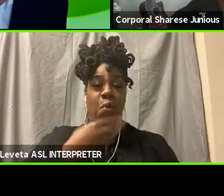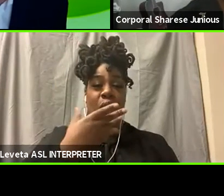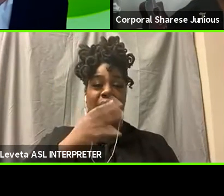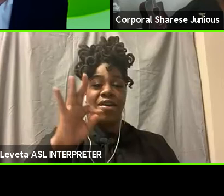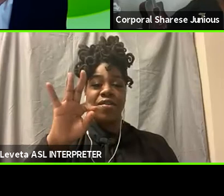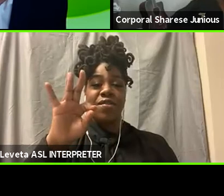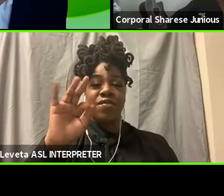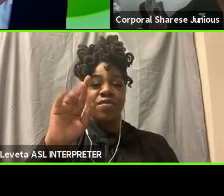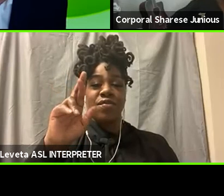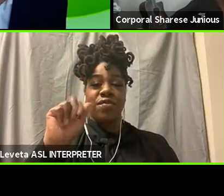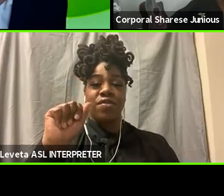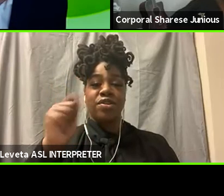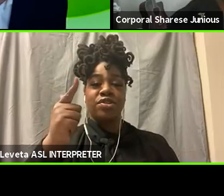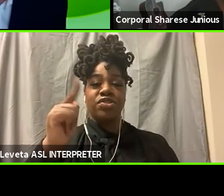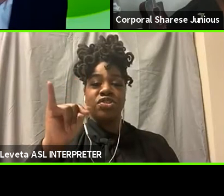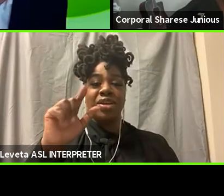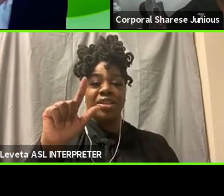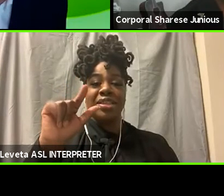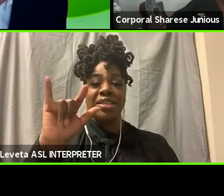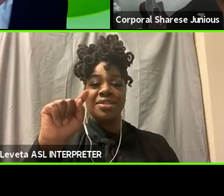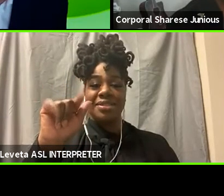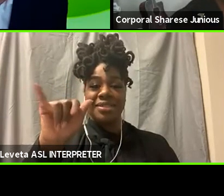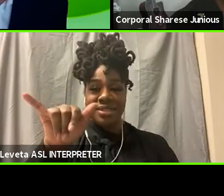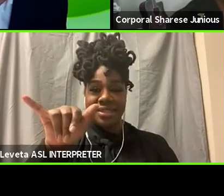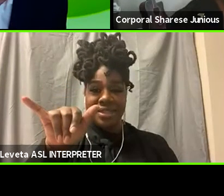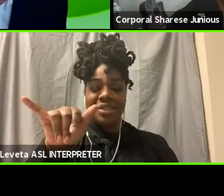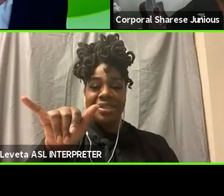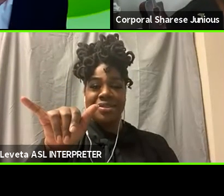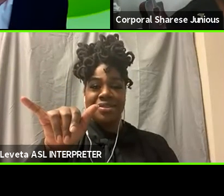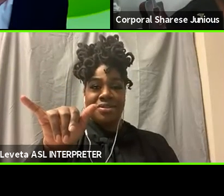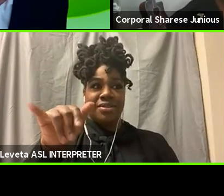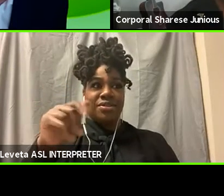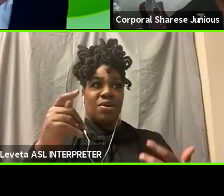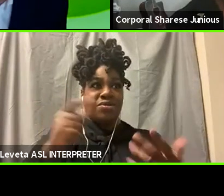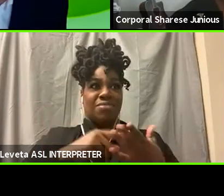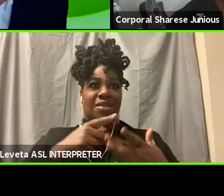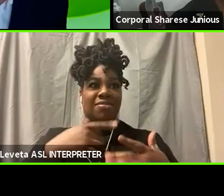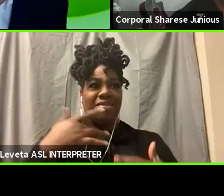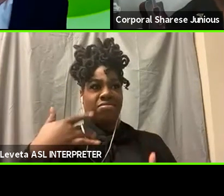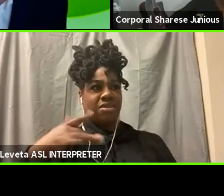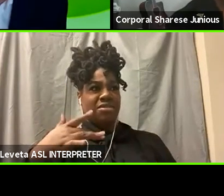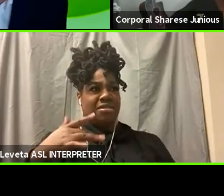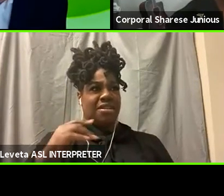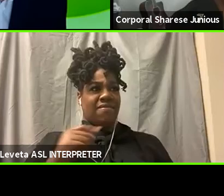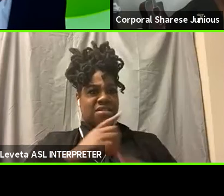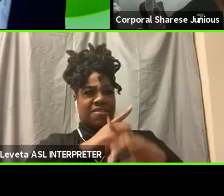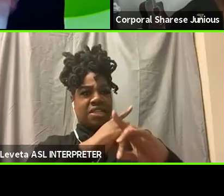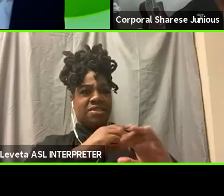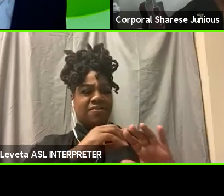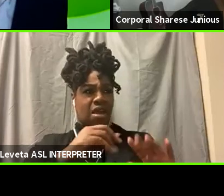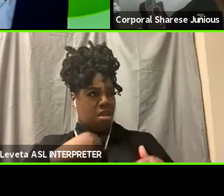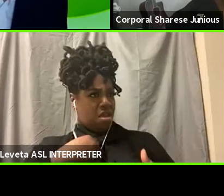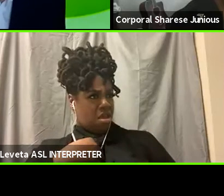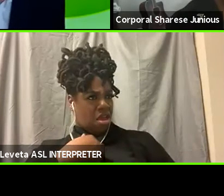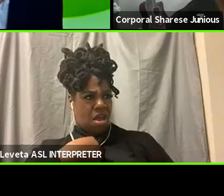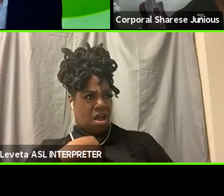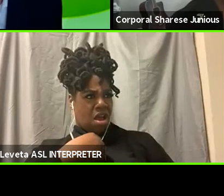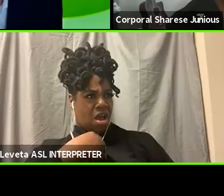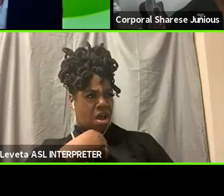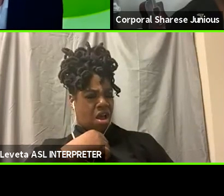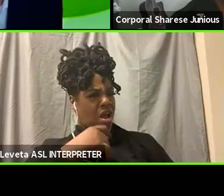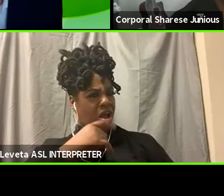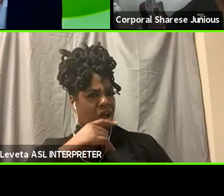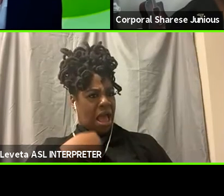responding the way I hope. I can't think, well, it can't possibly be me, it must be them, right? And so you get sort of defensive. I don't want to be thought of as a racist